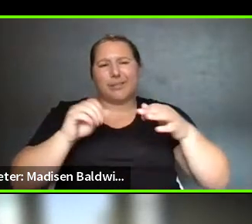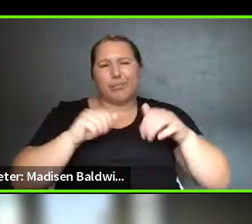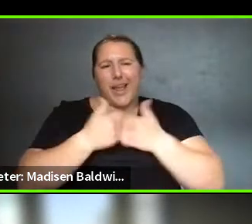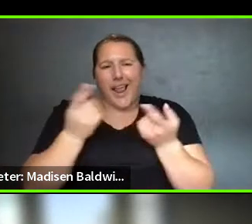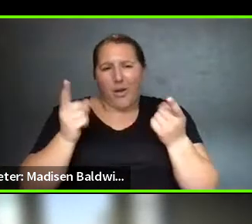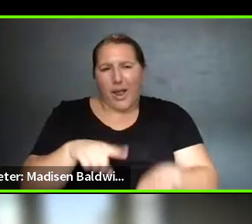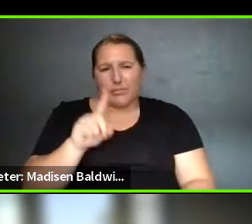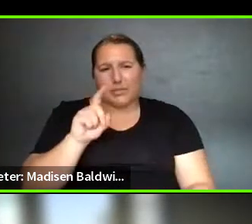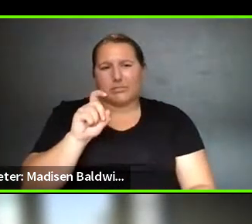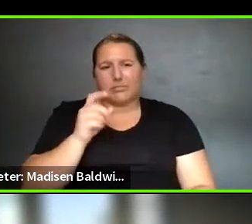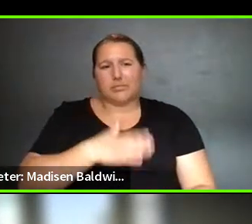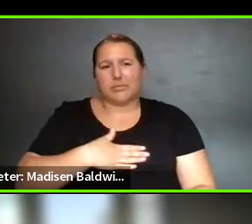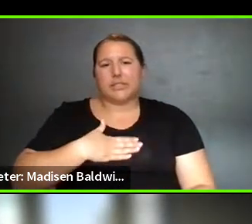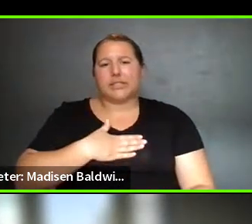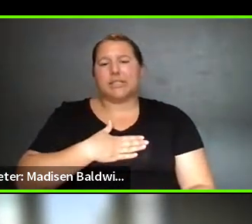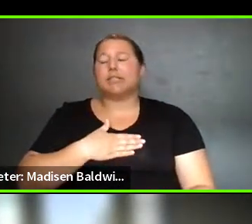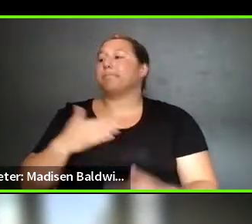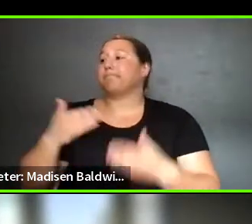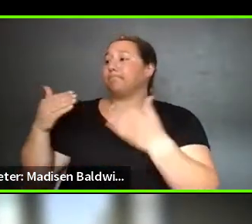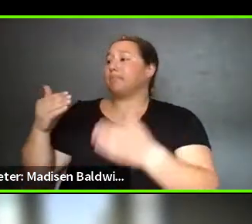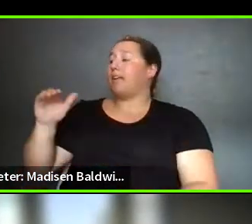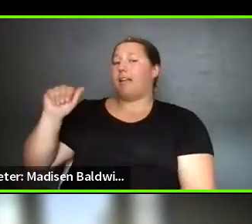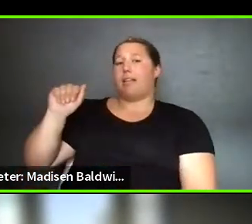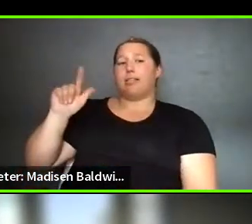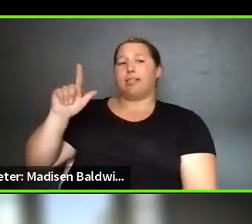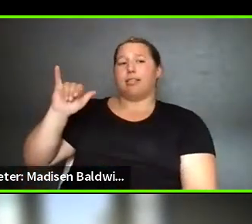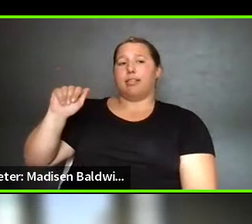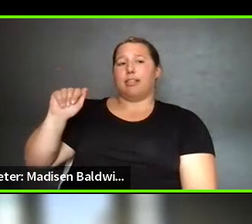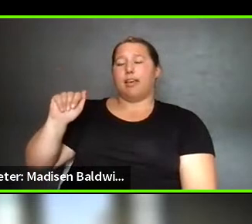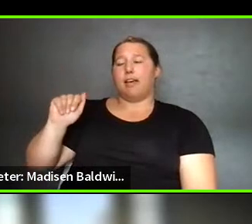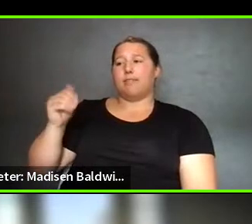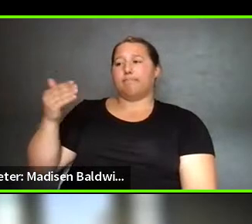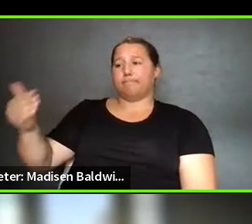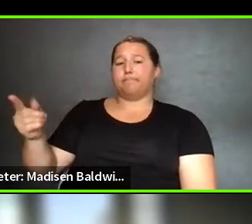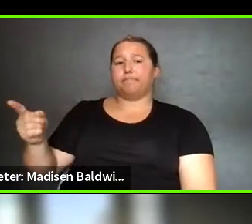I'll let Aaliyah answer that question. Thank you.